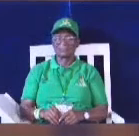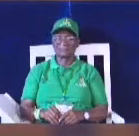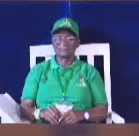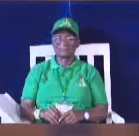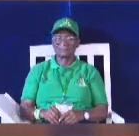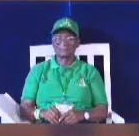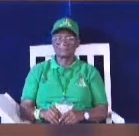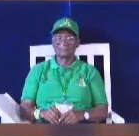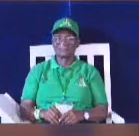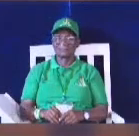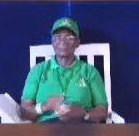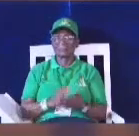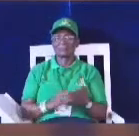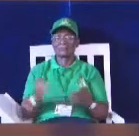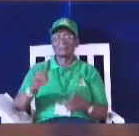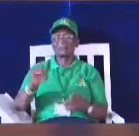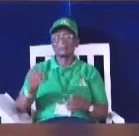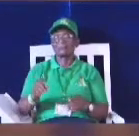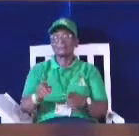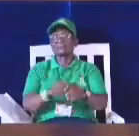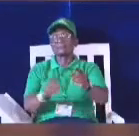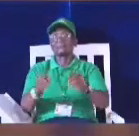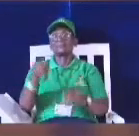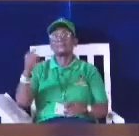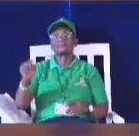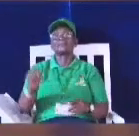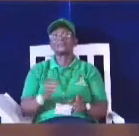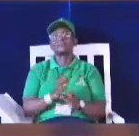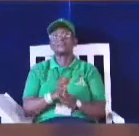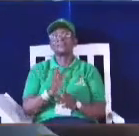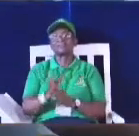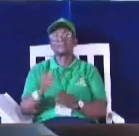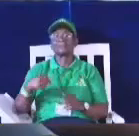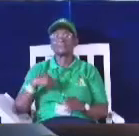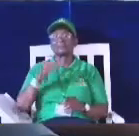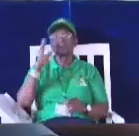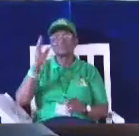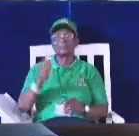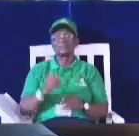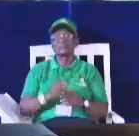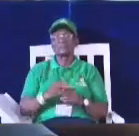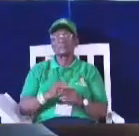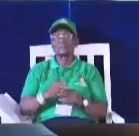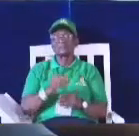So somewhere along the line, and we will soon get there,